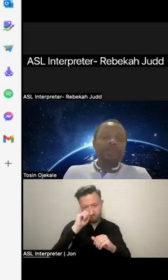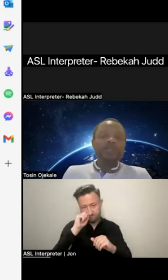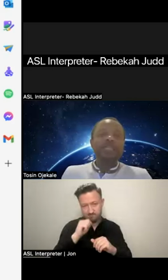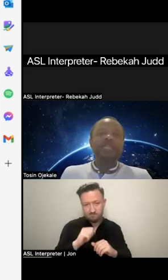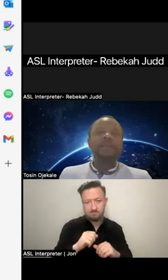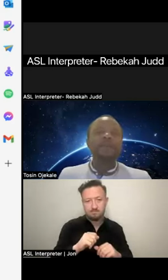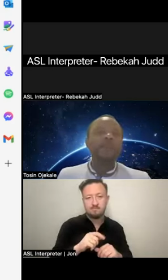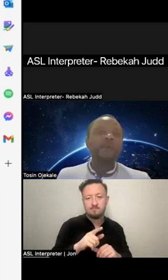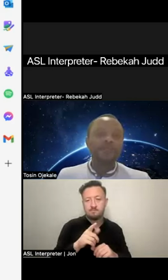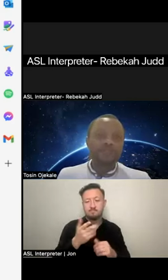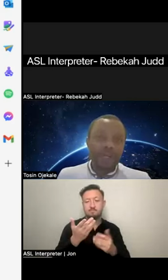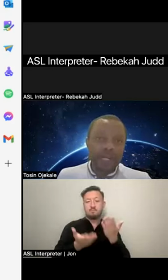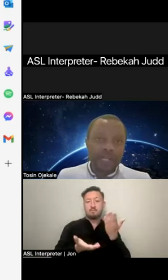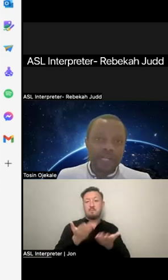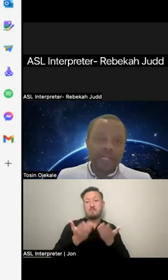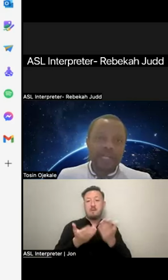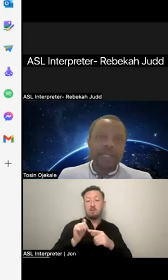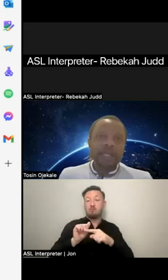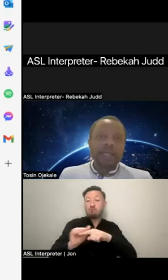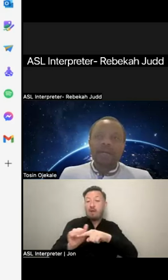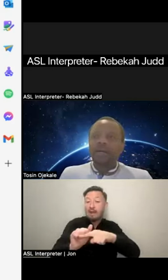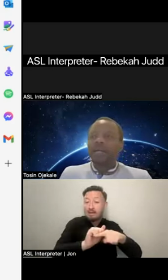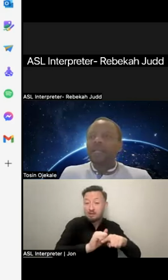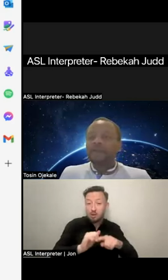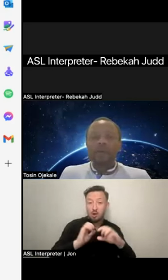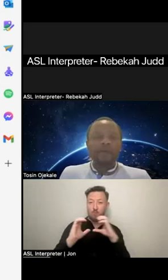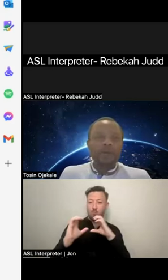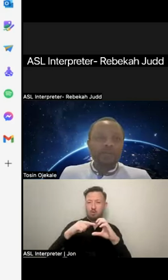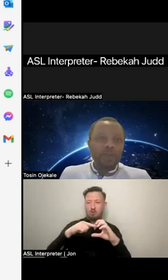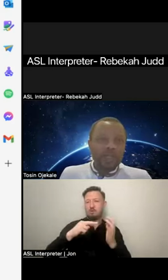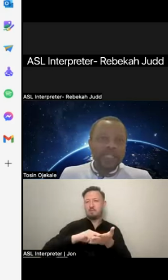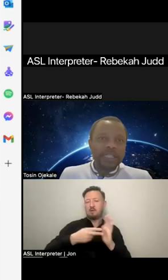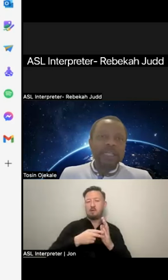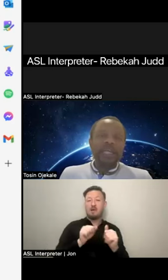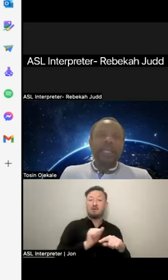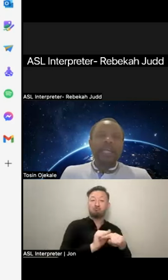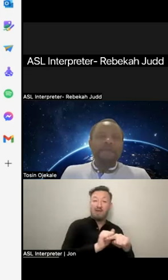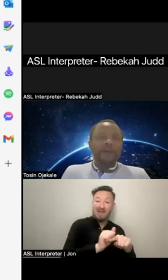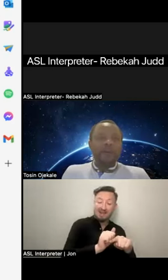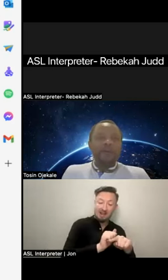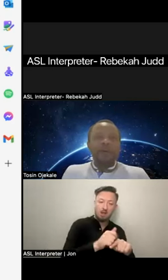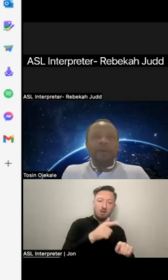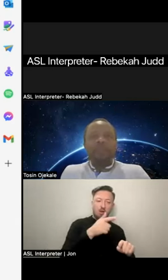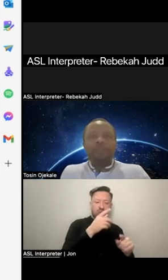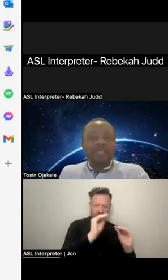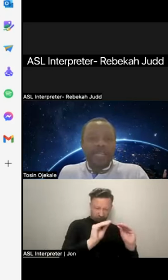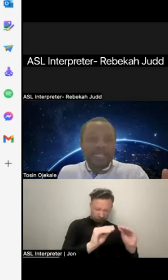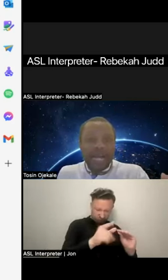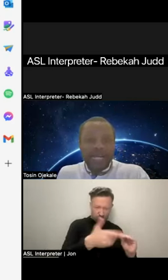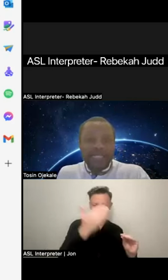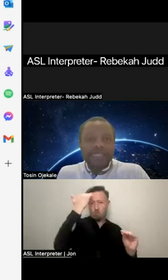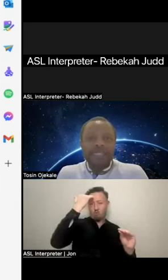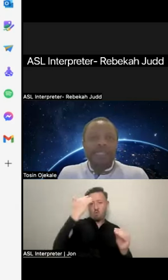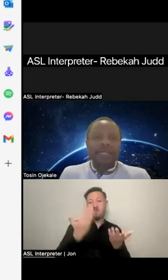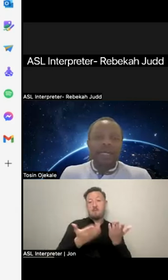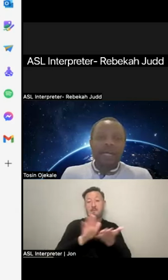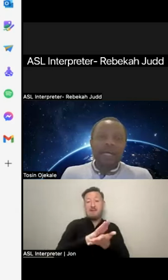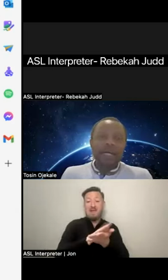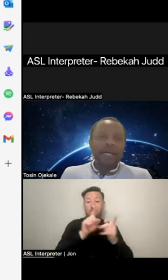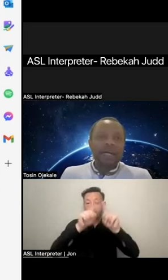might do this in form of training, in form of onboarding, in form of printed guide,